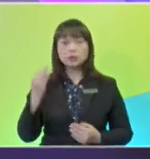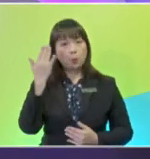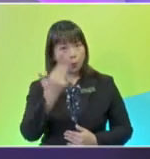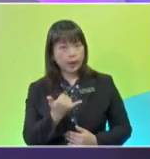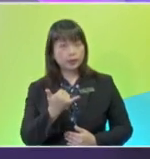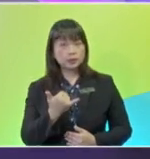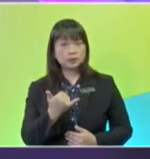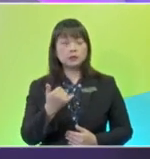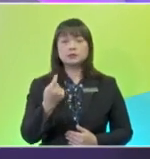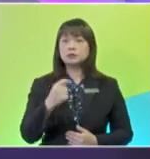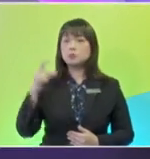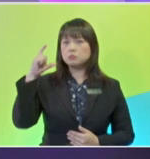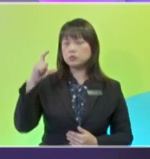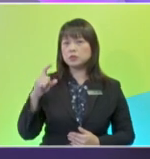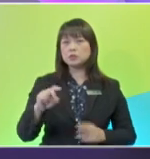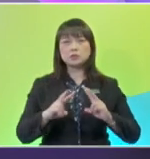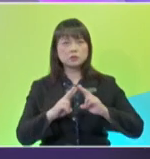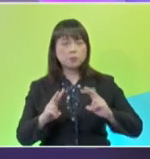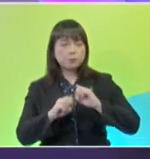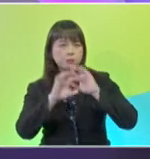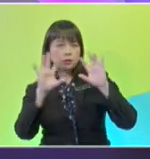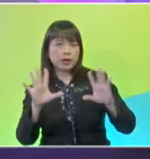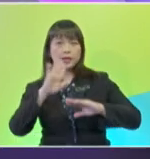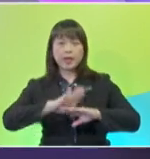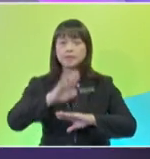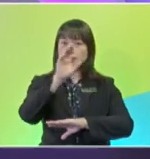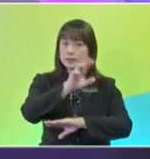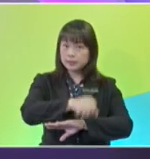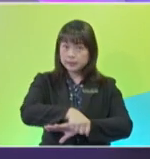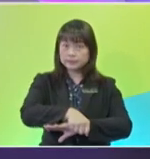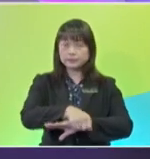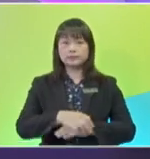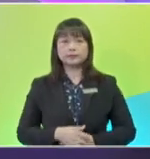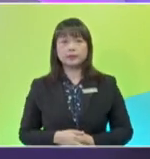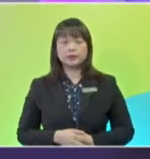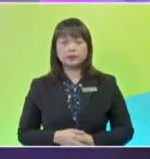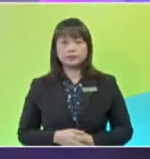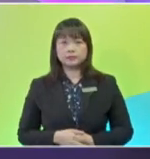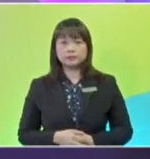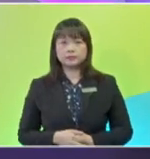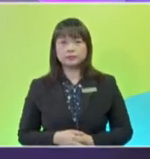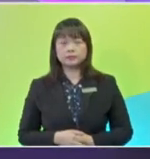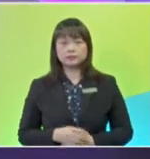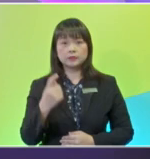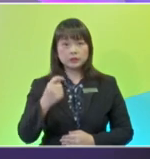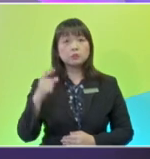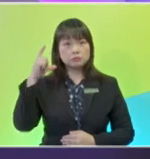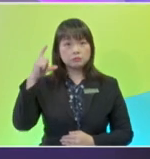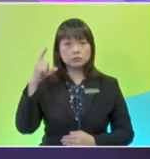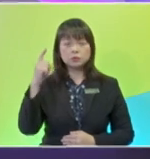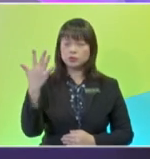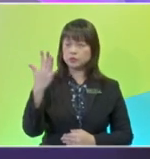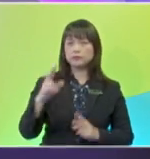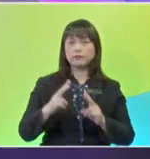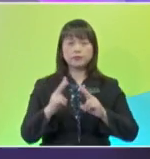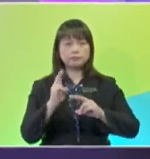night? I'm sure people at home wondered as well. Yeah. As they look up the sky, the moon shines very brightly,